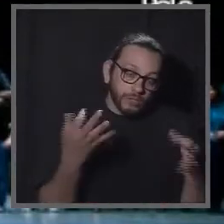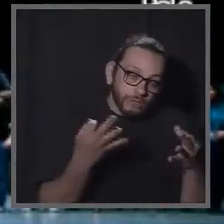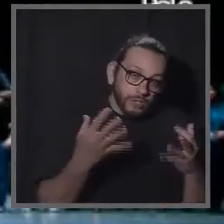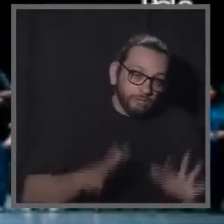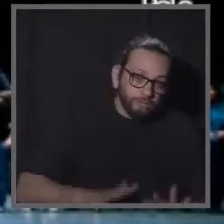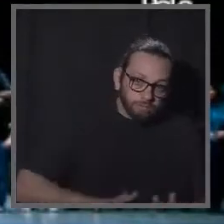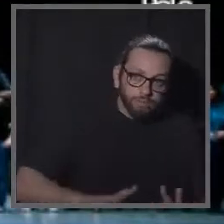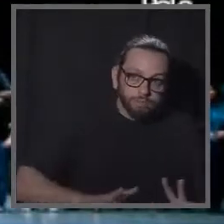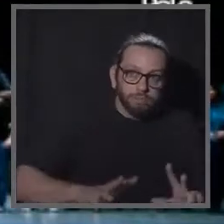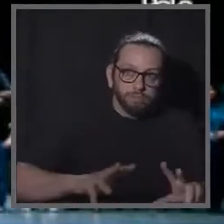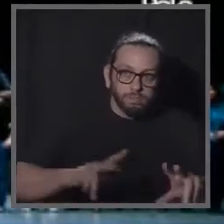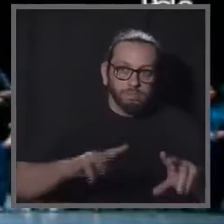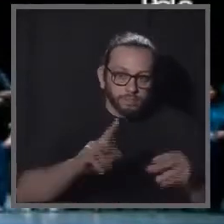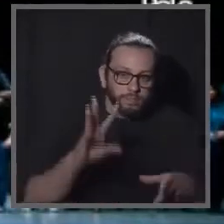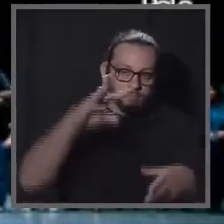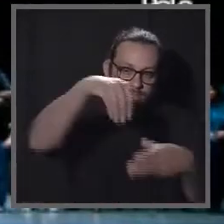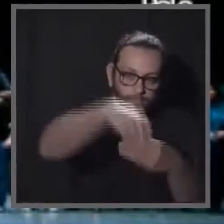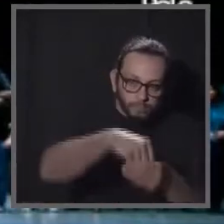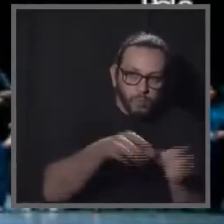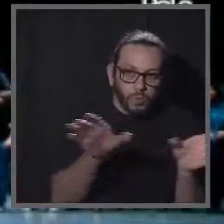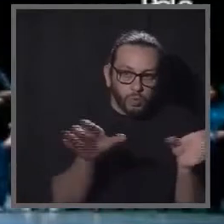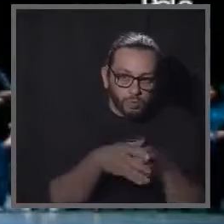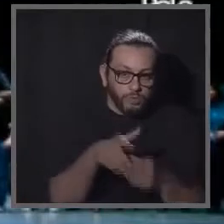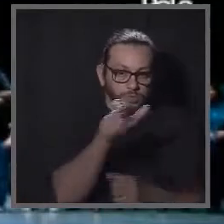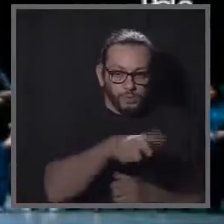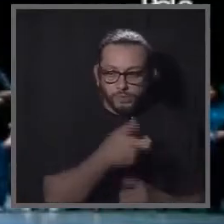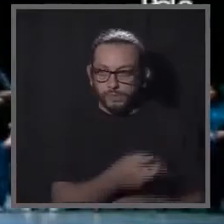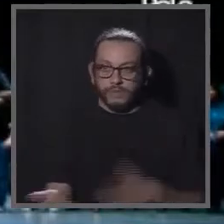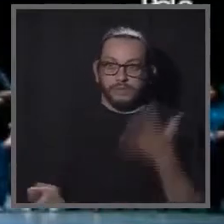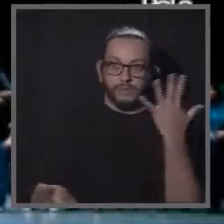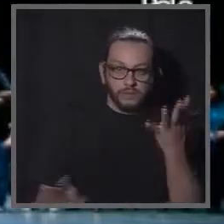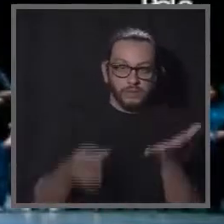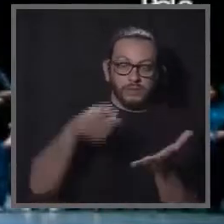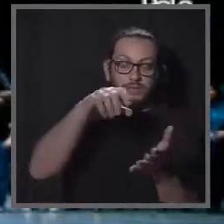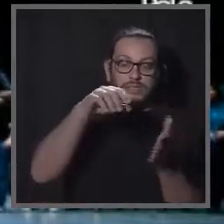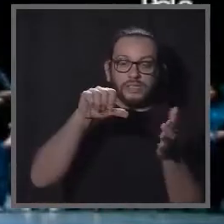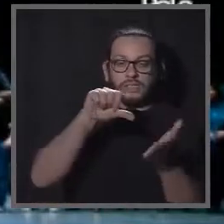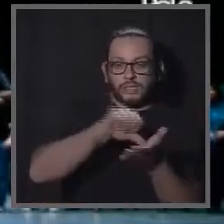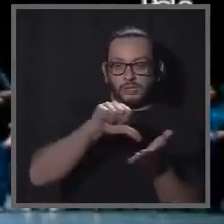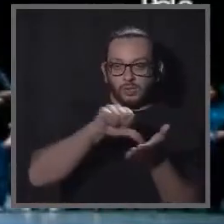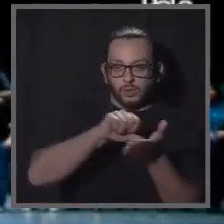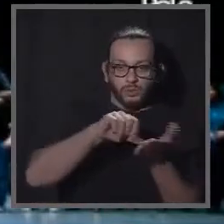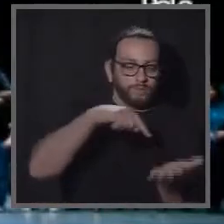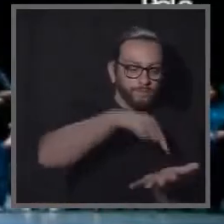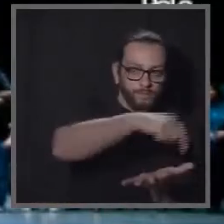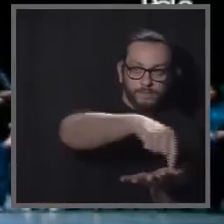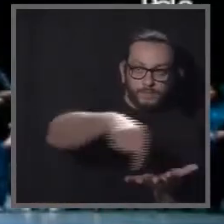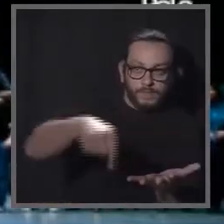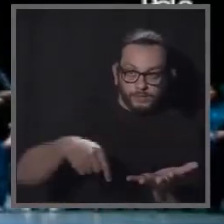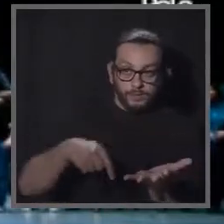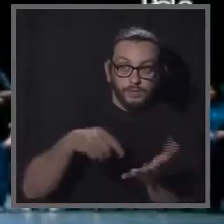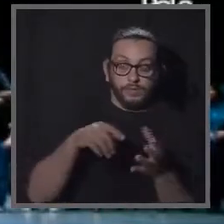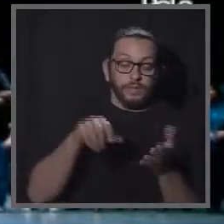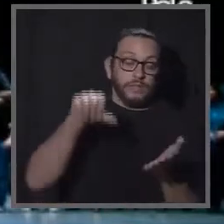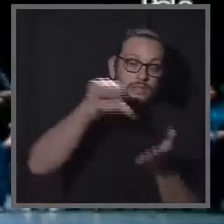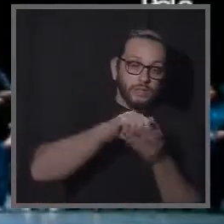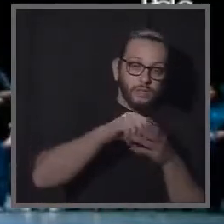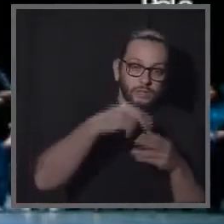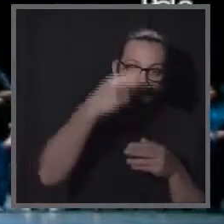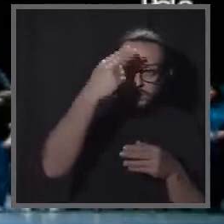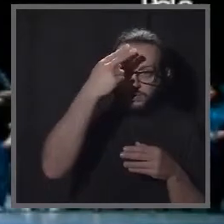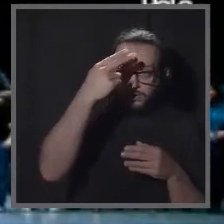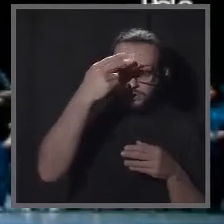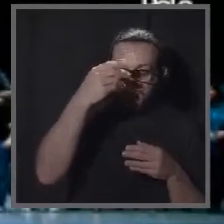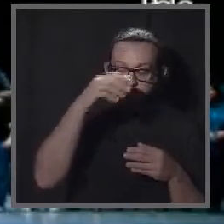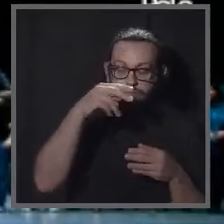five cores were developed throughout the city, in the different regions of the city, east and west,